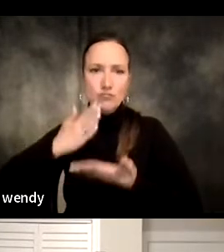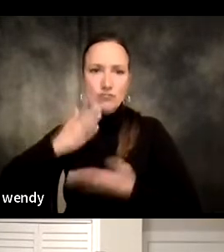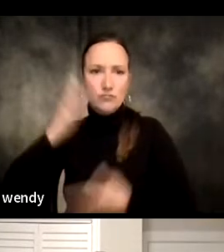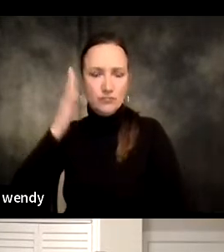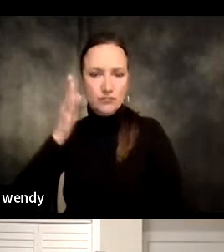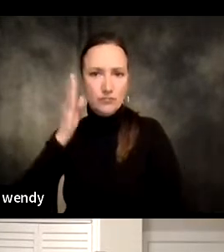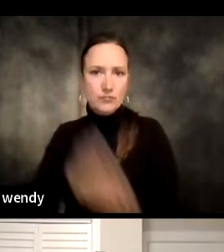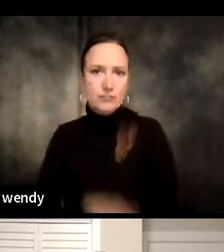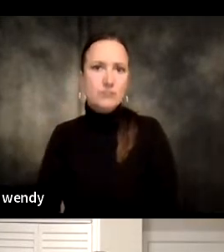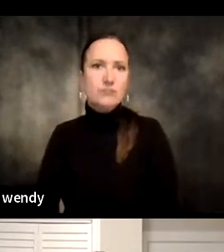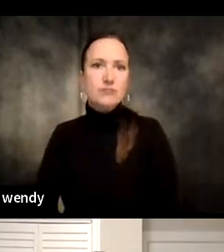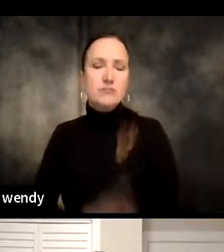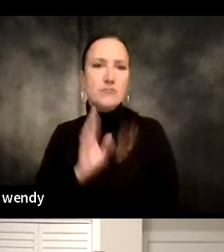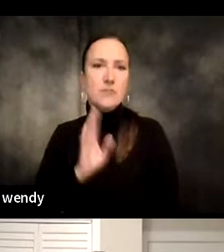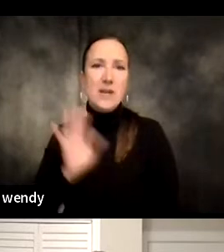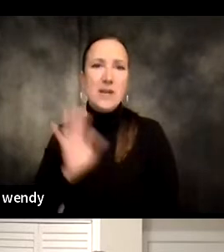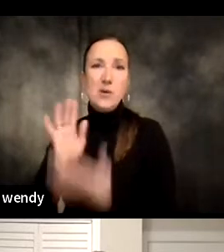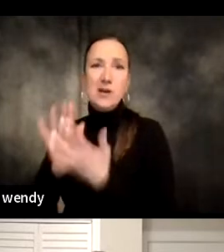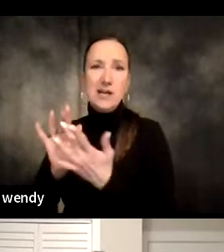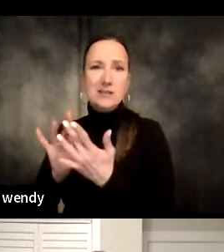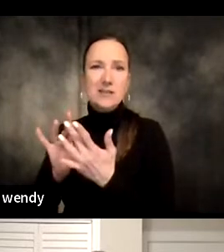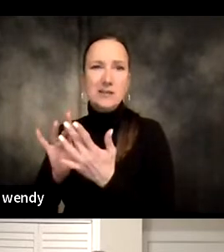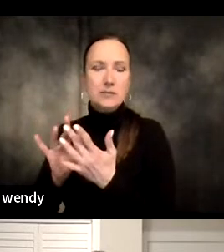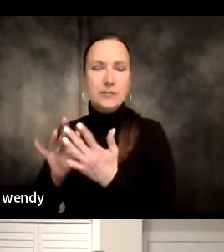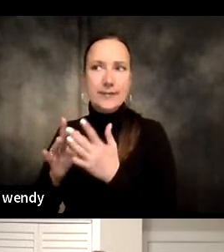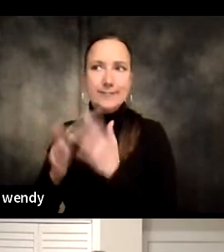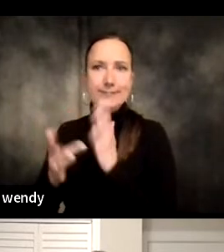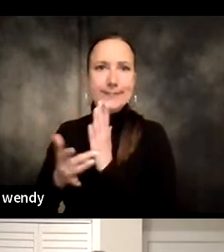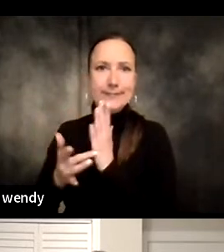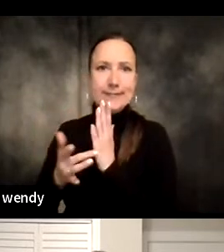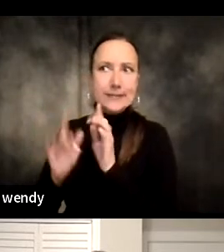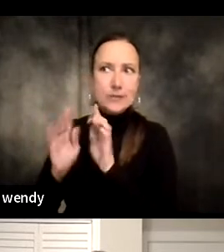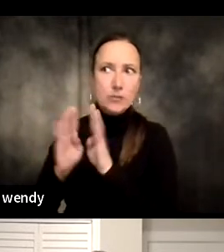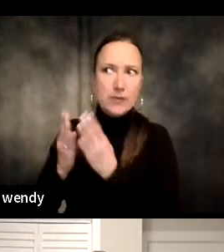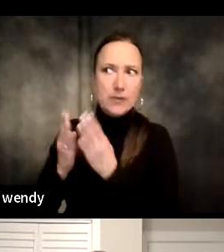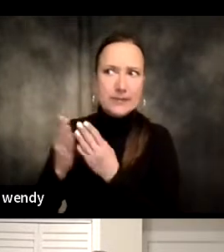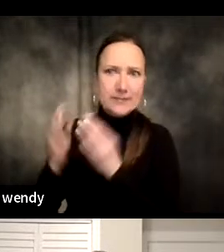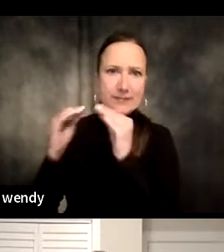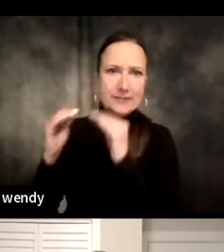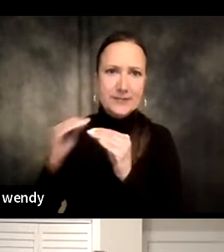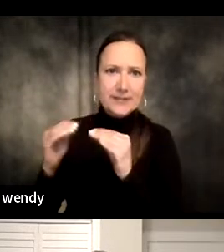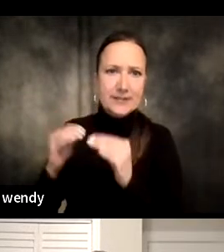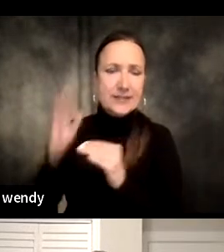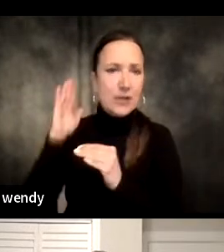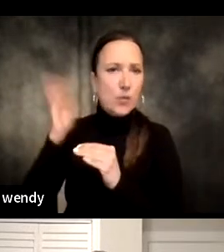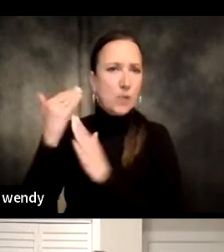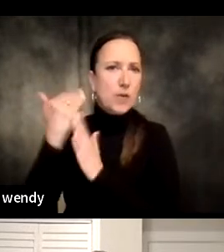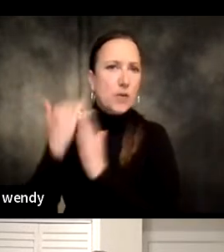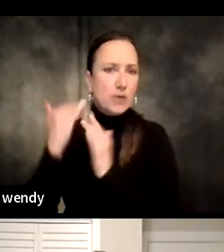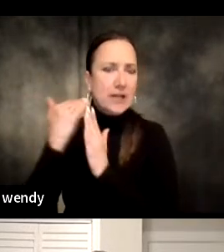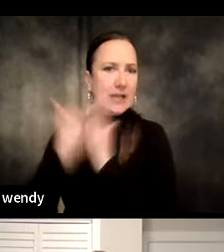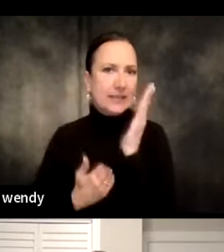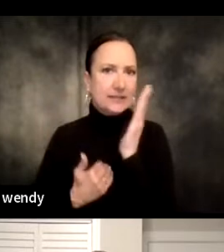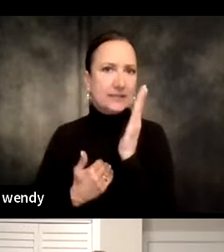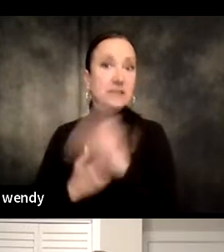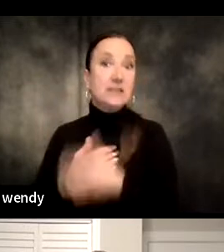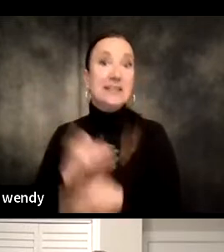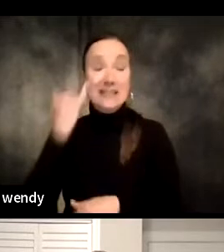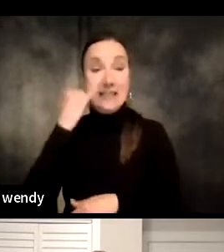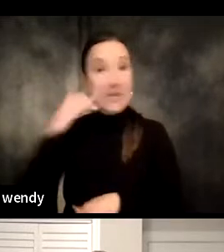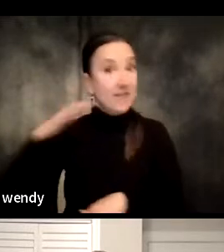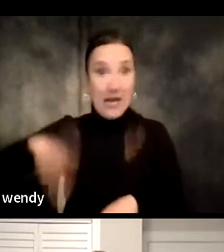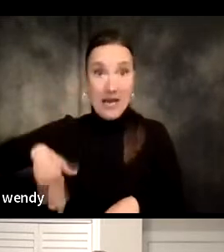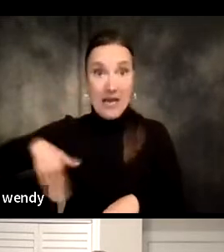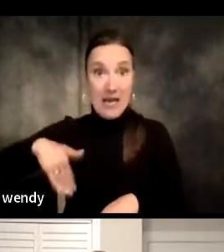with the commander at the technical branch just to Okay. see if that camera has been repaired or not, because he'll have it on his list whether it's been repaired. And if it hasn't been